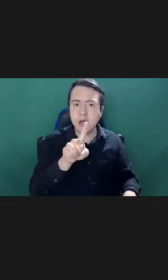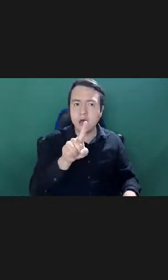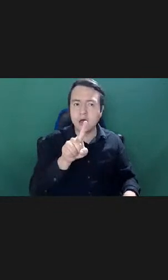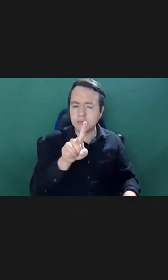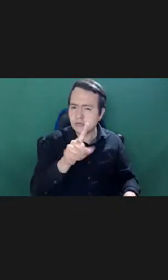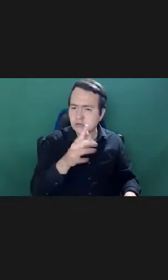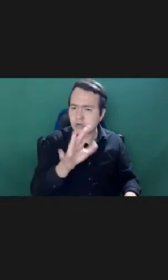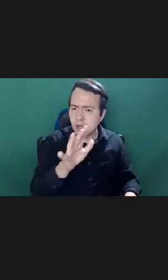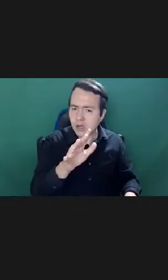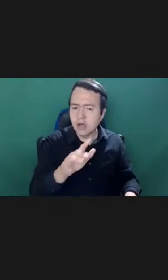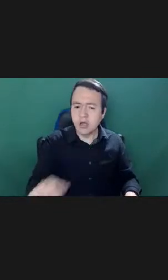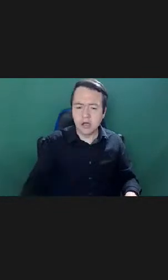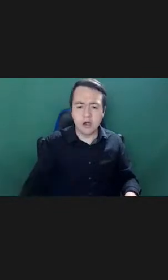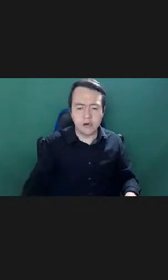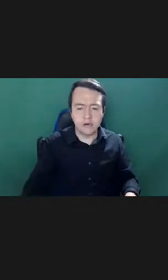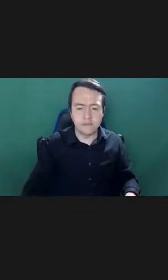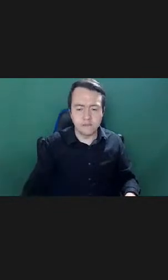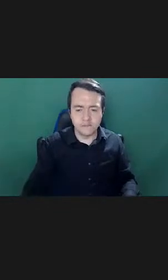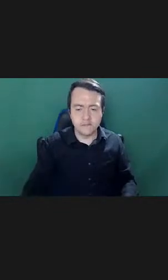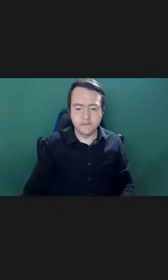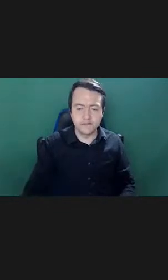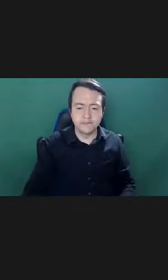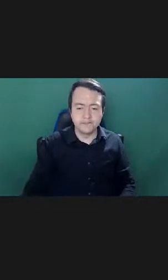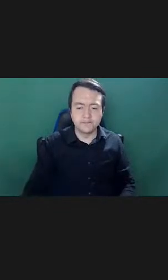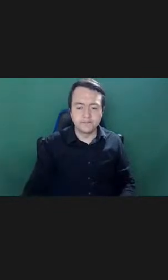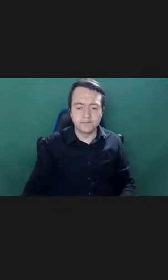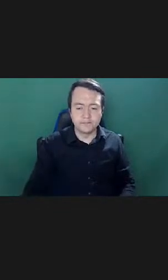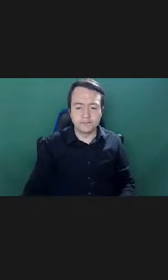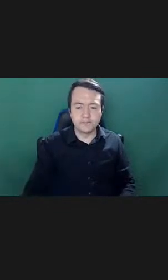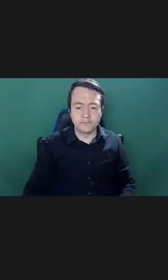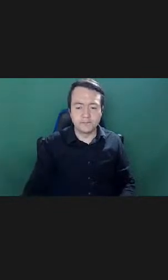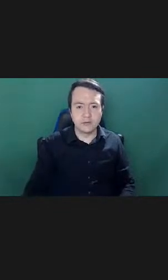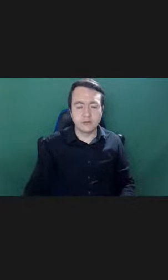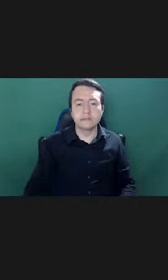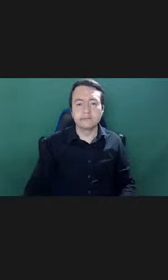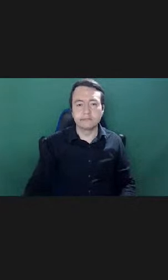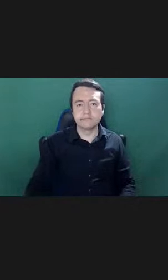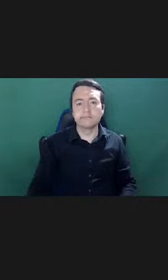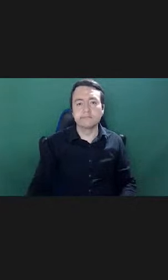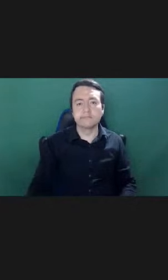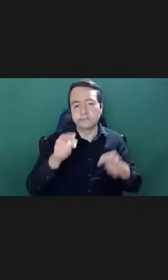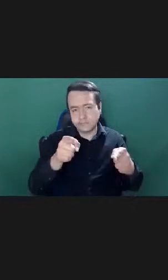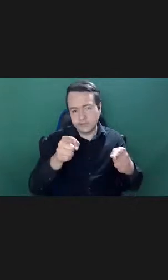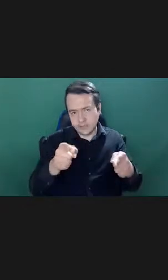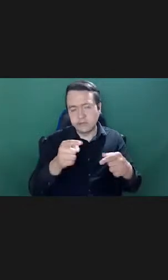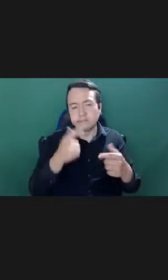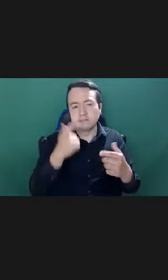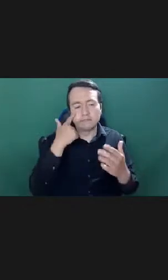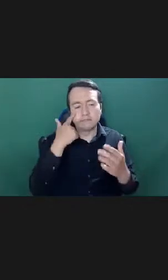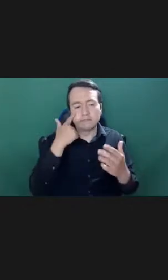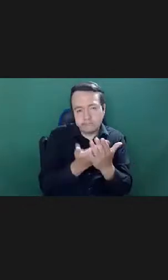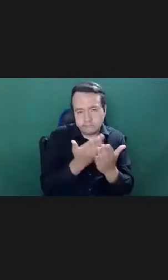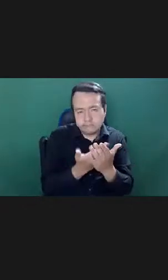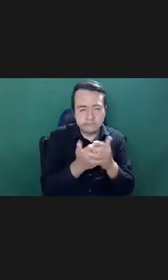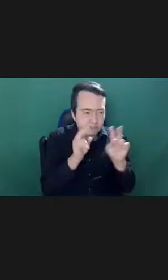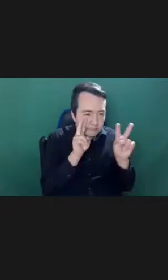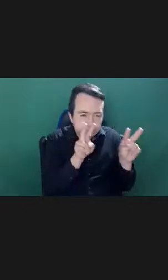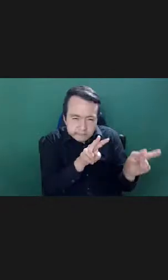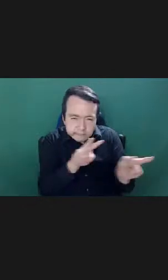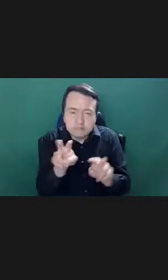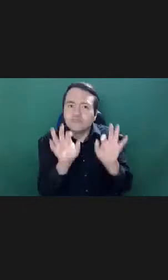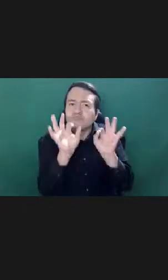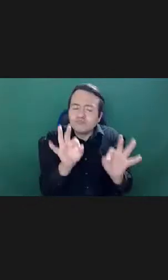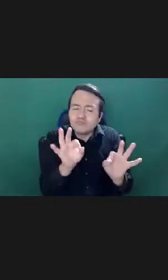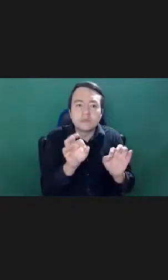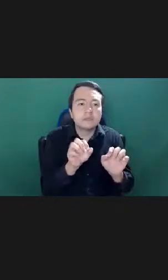By far, largest share of the disease burden, mortality and morbidity affecting the working age